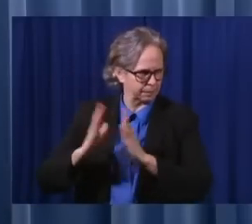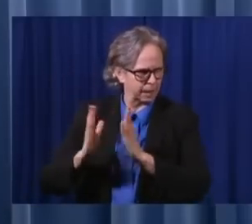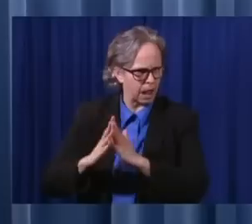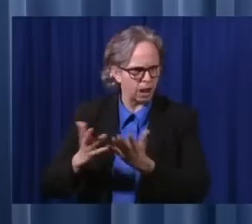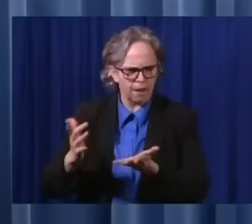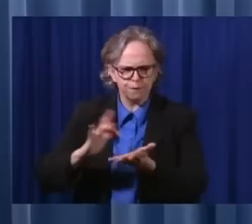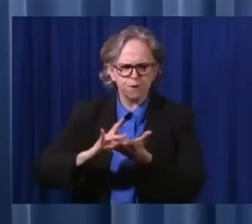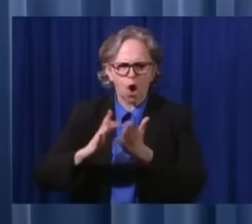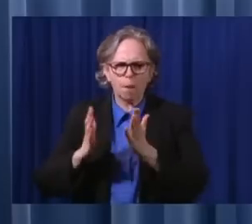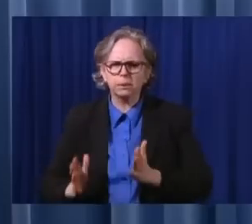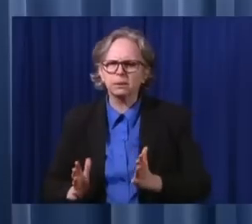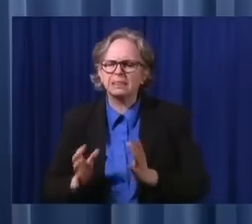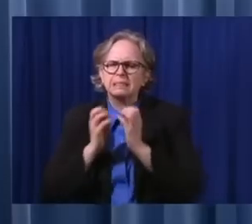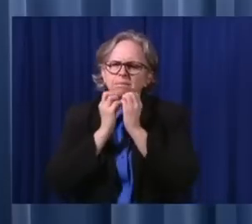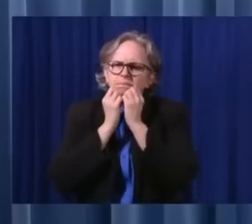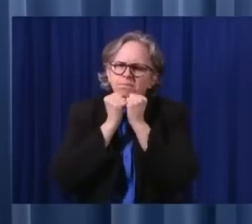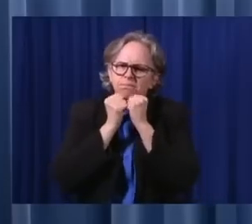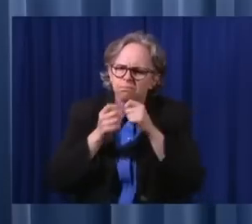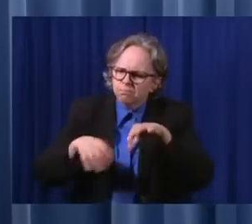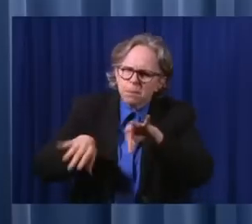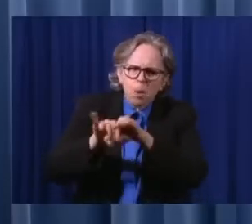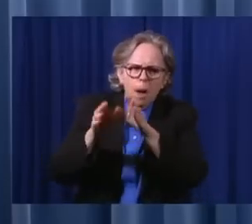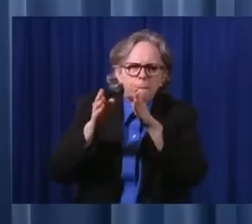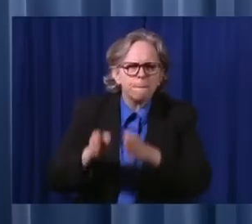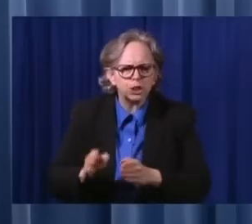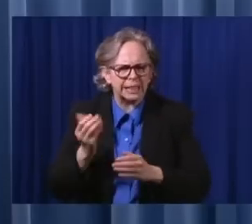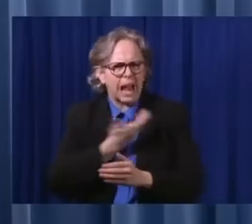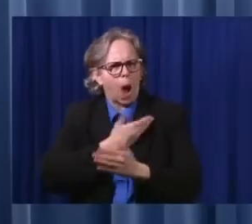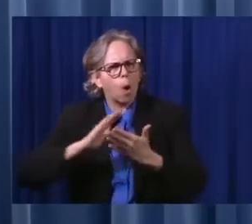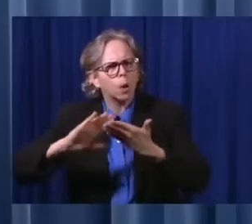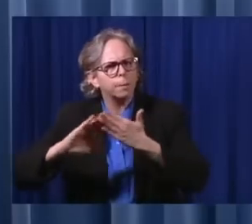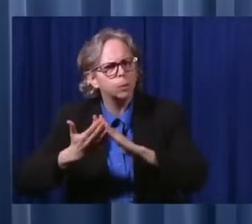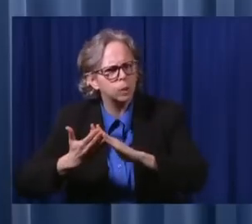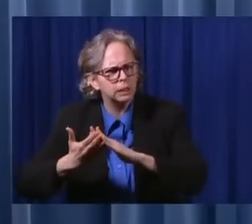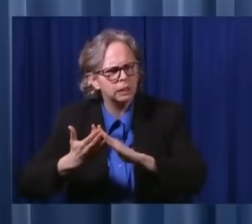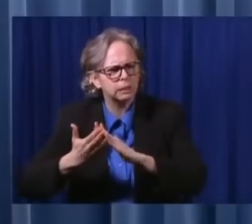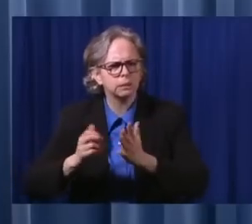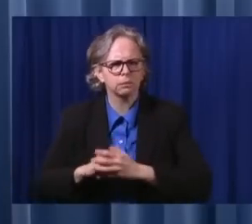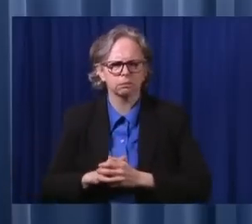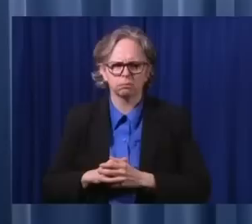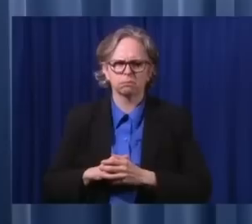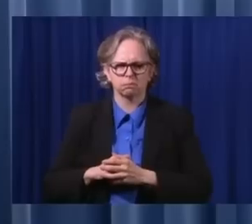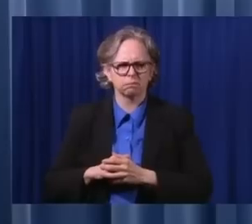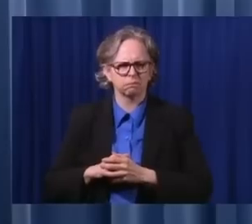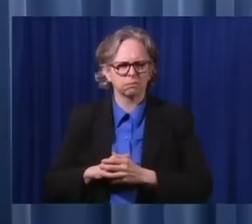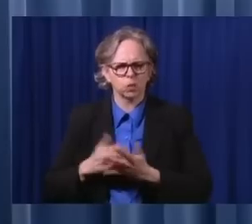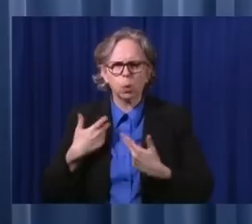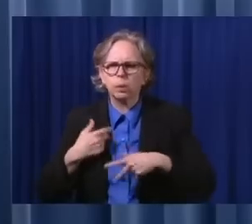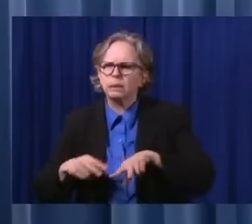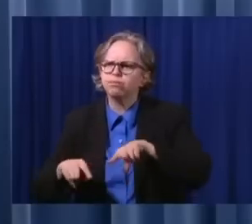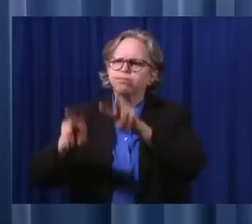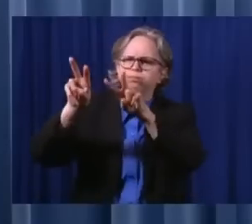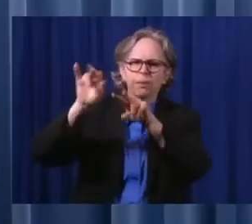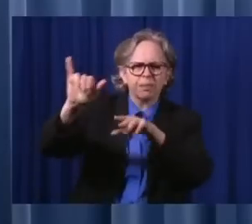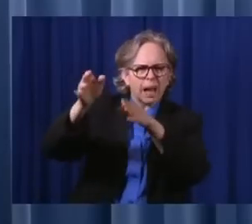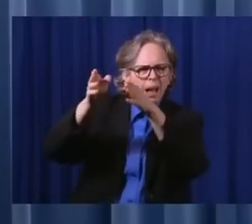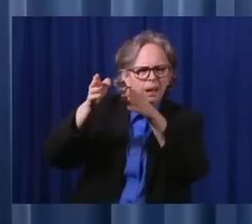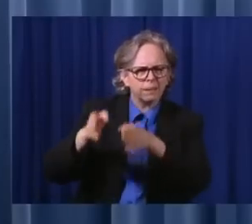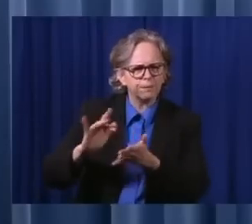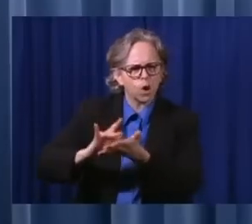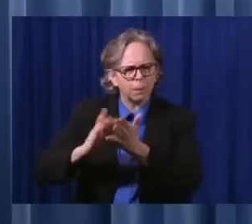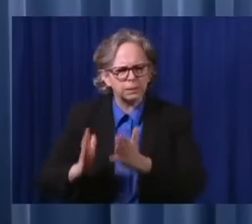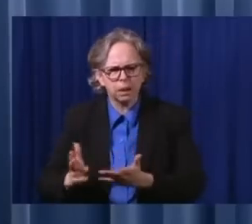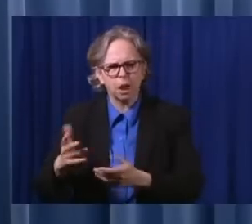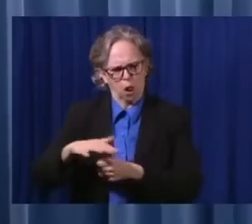Johnson, the time we were growing up, and having a local pharmacist